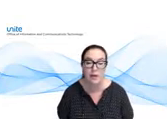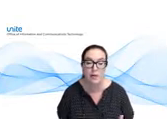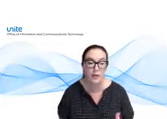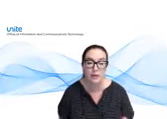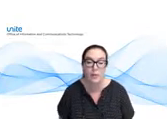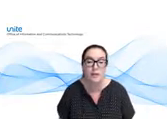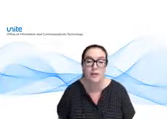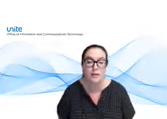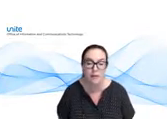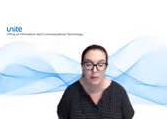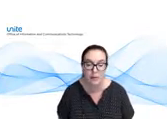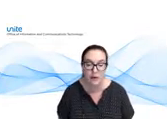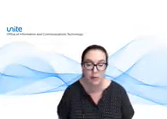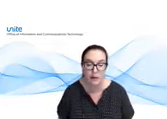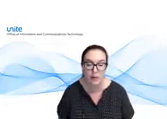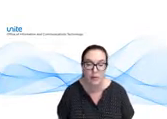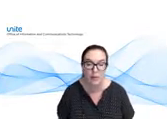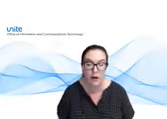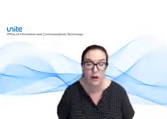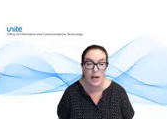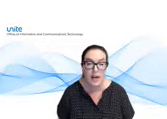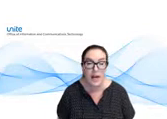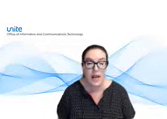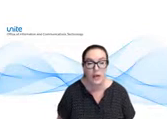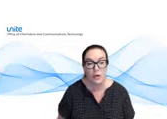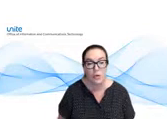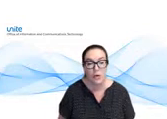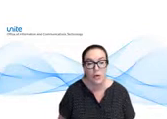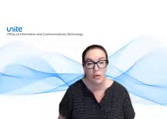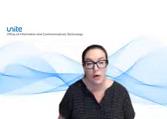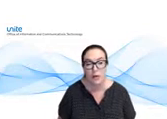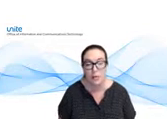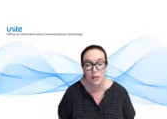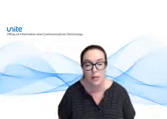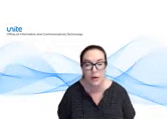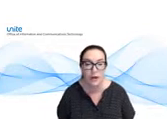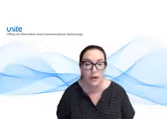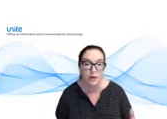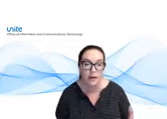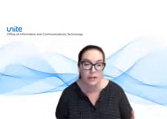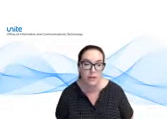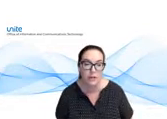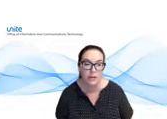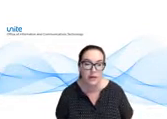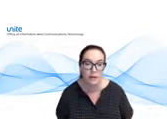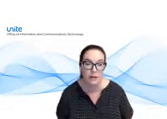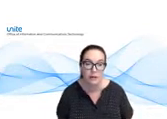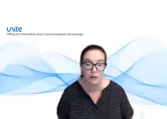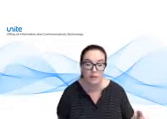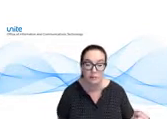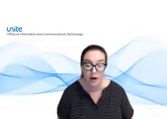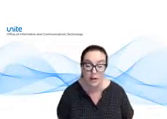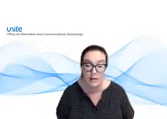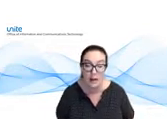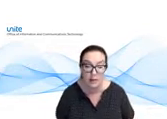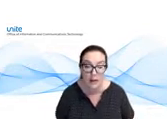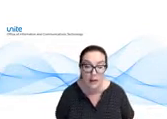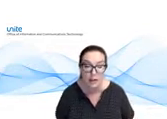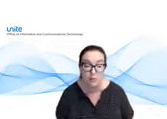decide what to do first, right? Where do we start? And when you look at your portfolio, you have to look at the combination